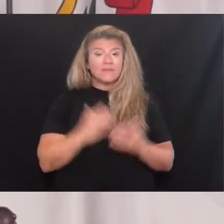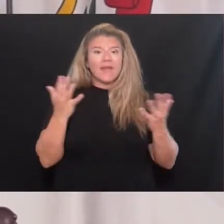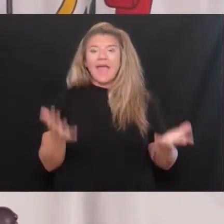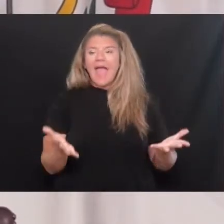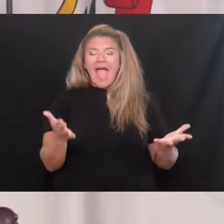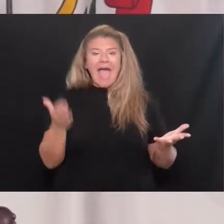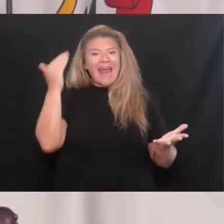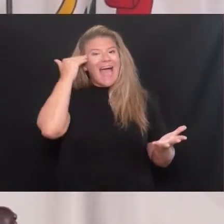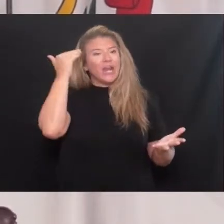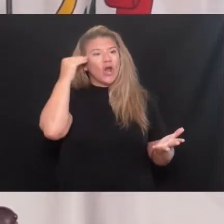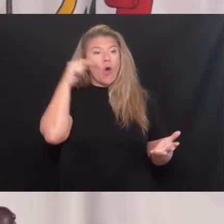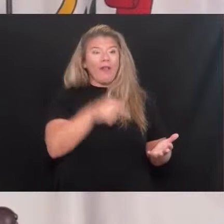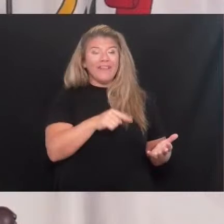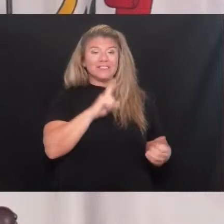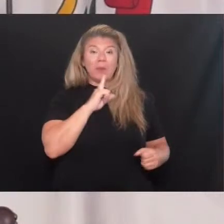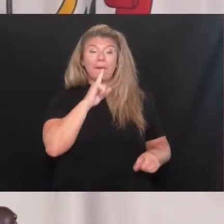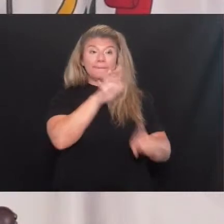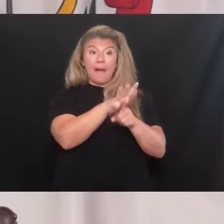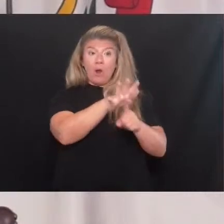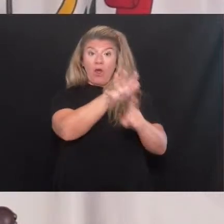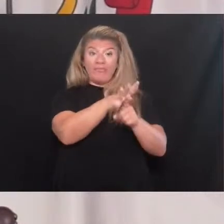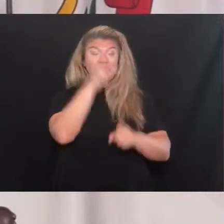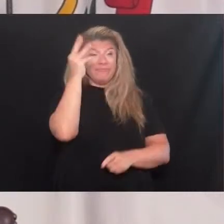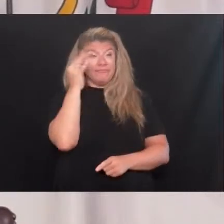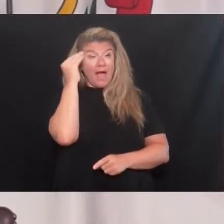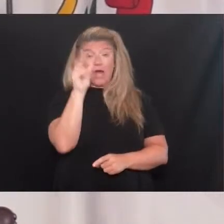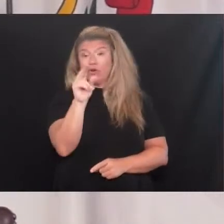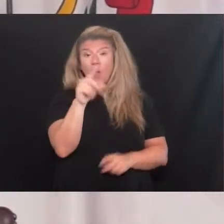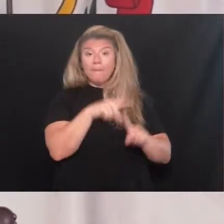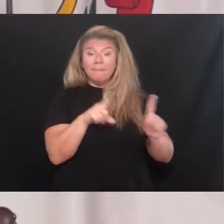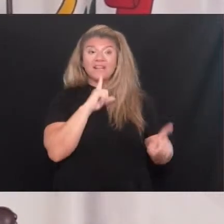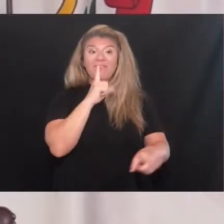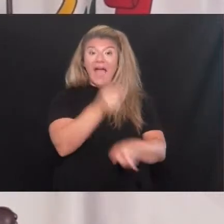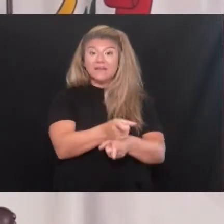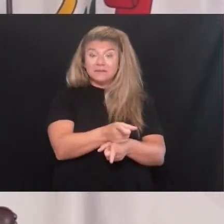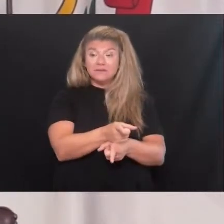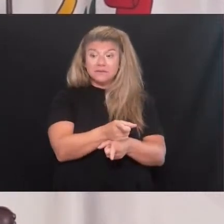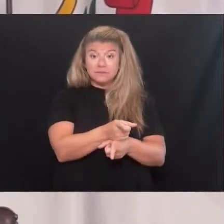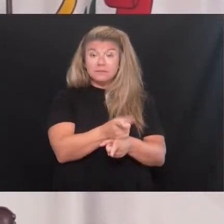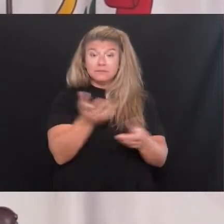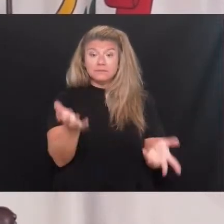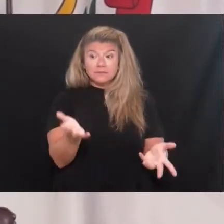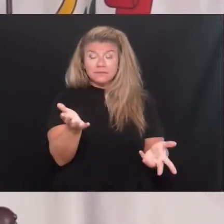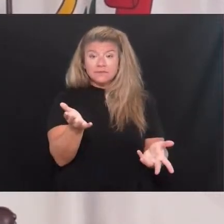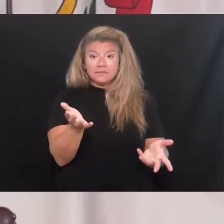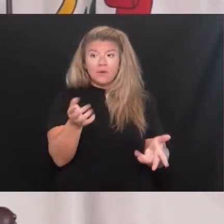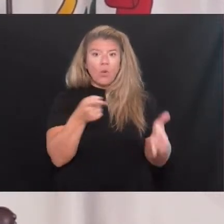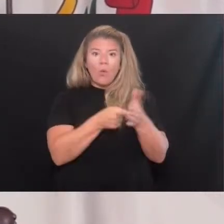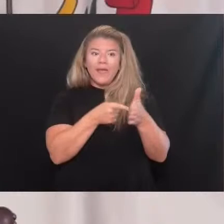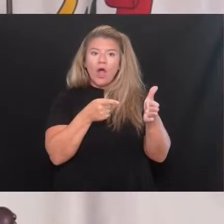know this is not popular with a lot of people, but it's just fact to me. You know, we owe a lot of